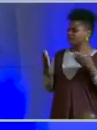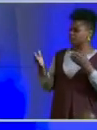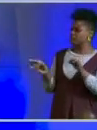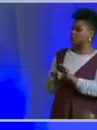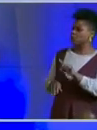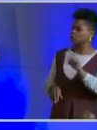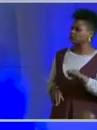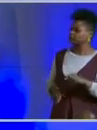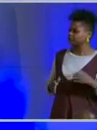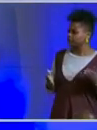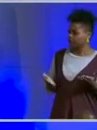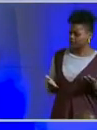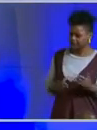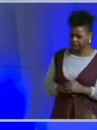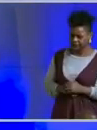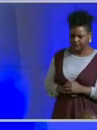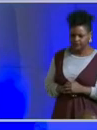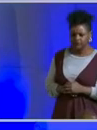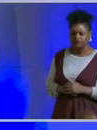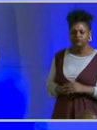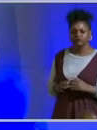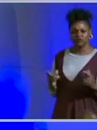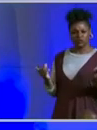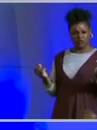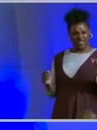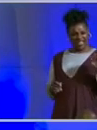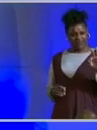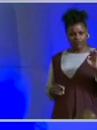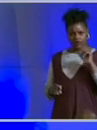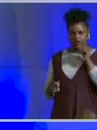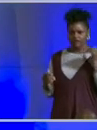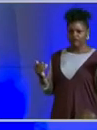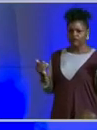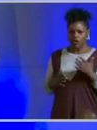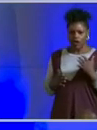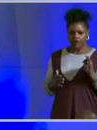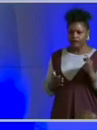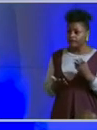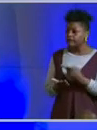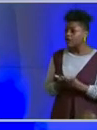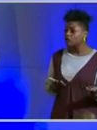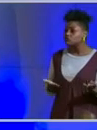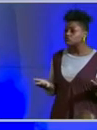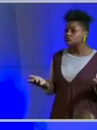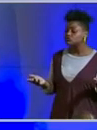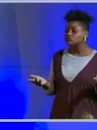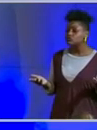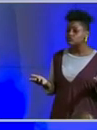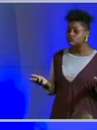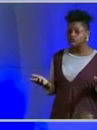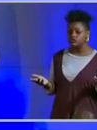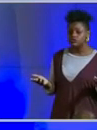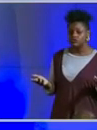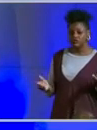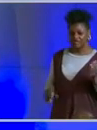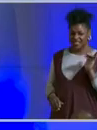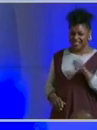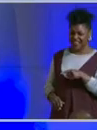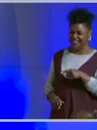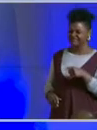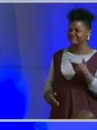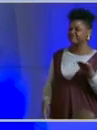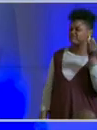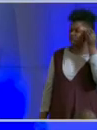which is, what would we do if we weren't afraid to fail? And so with that as our backdrop, I'd like to hear